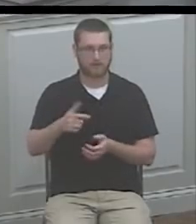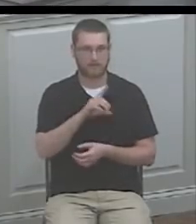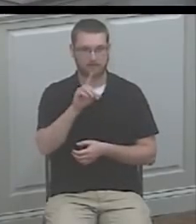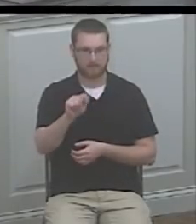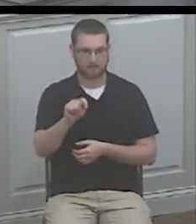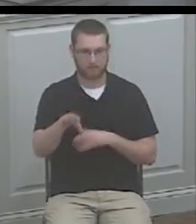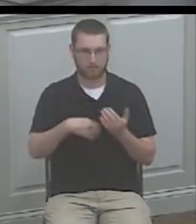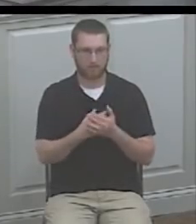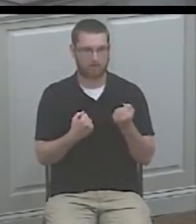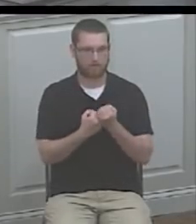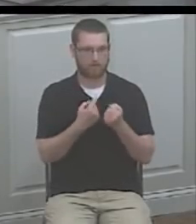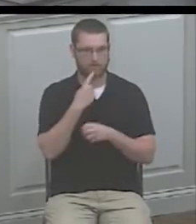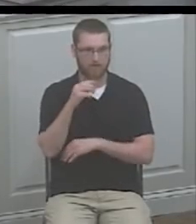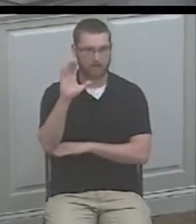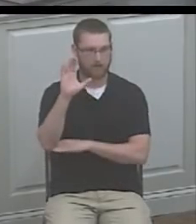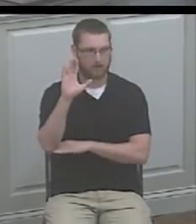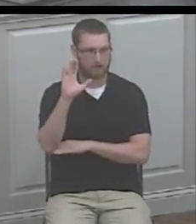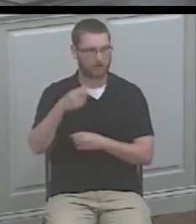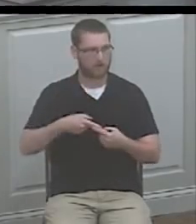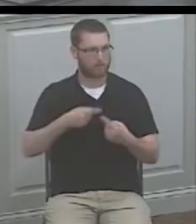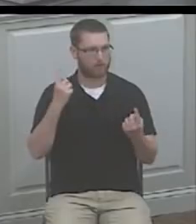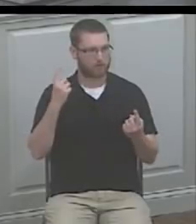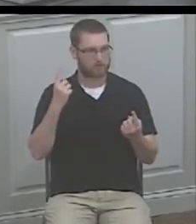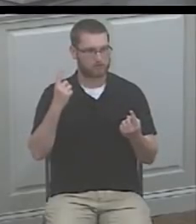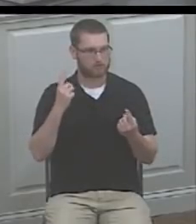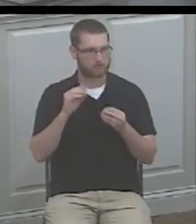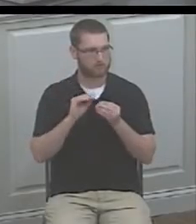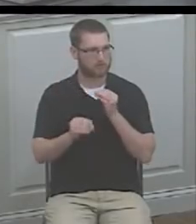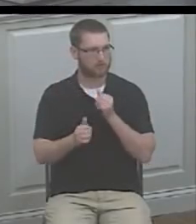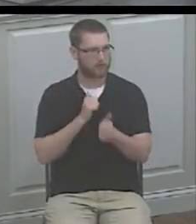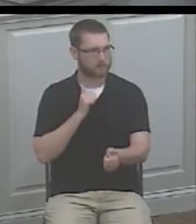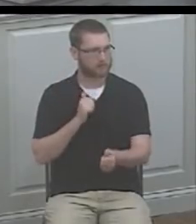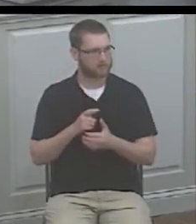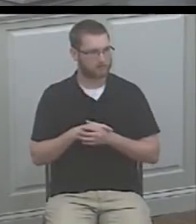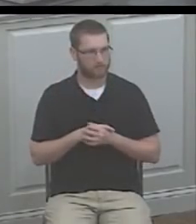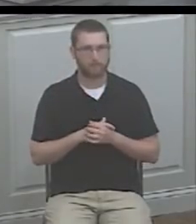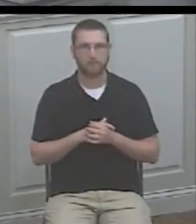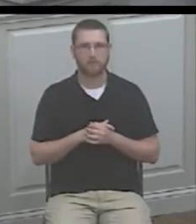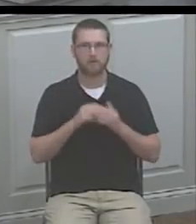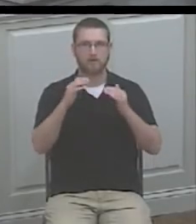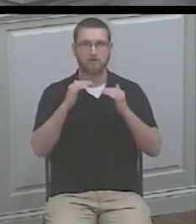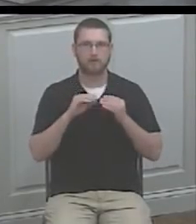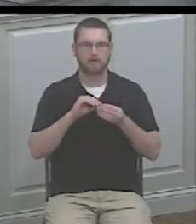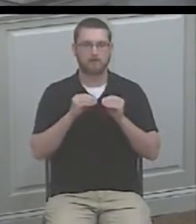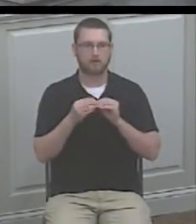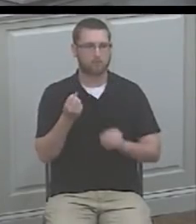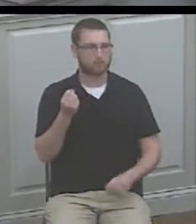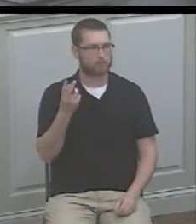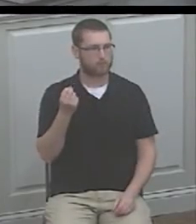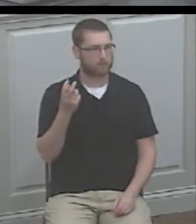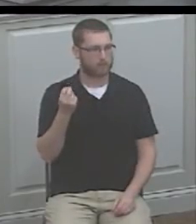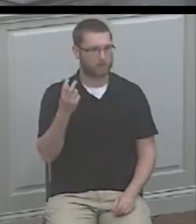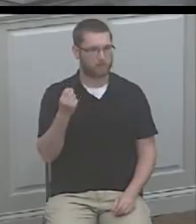Seeing none, all in favor of the motion say aye. Aye. Aye. Opposed, like sign. Motion carries. Item 12 is